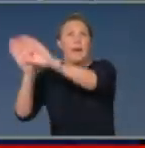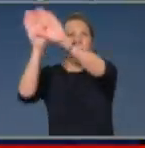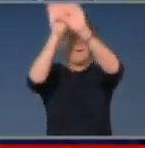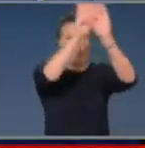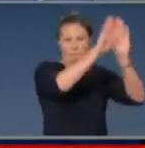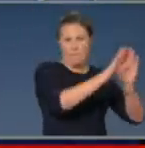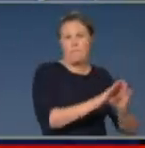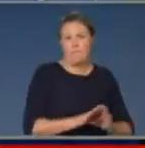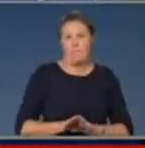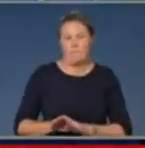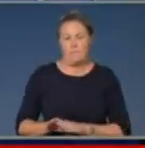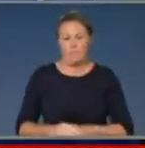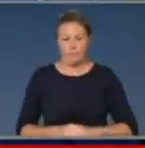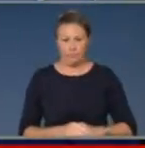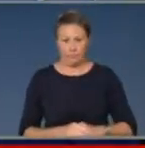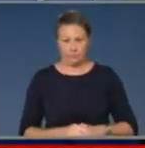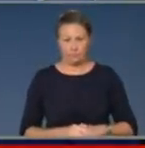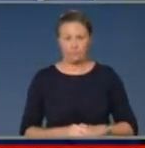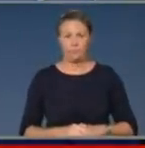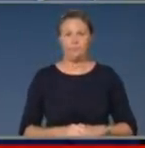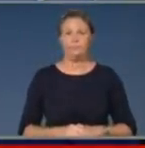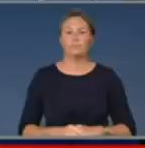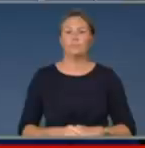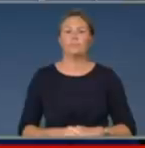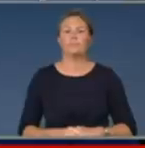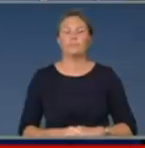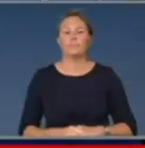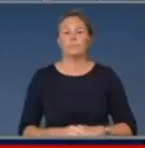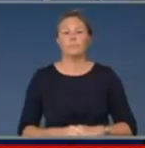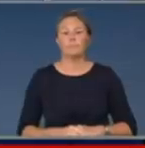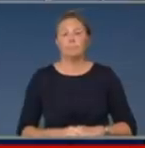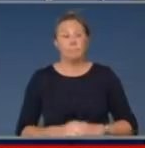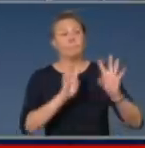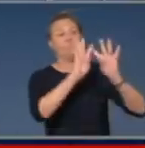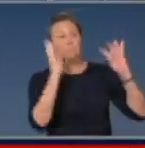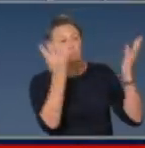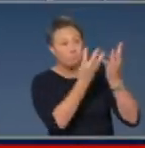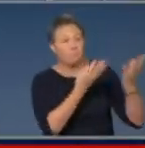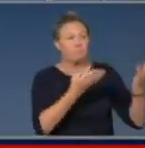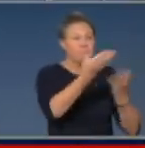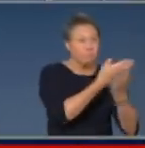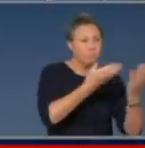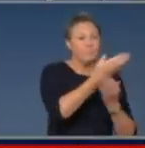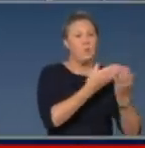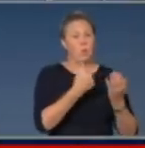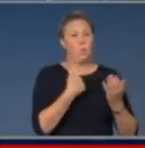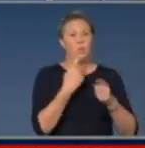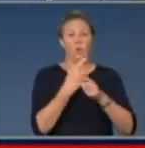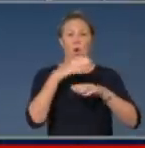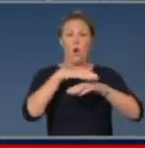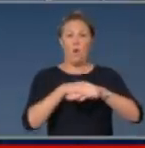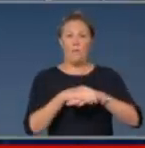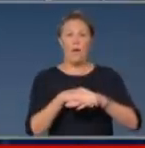phase. Today, we also agreed national COVID-19 safe workplace